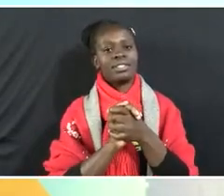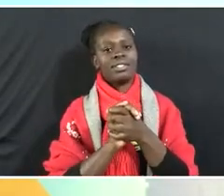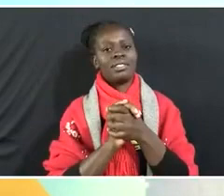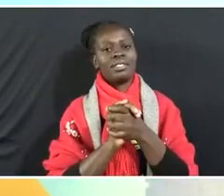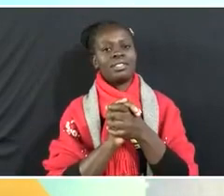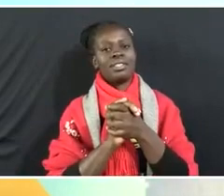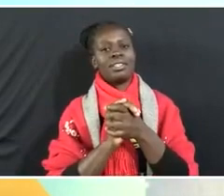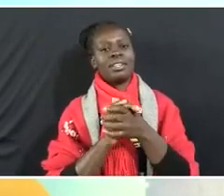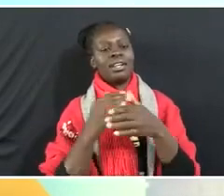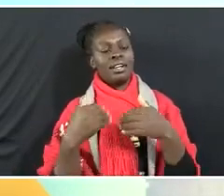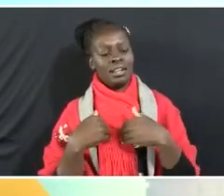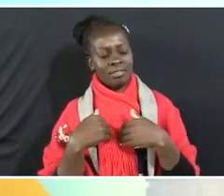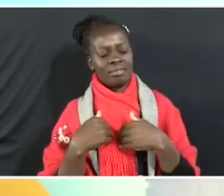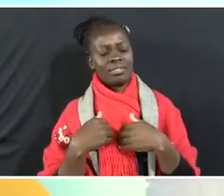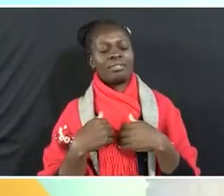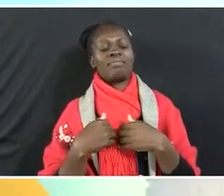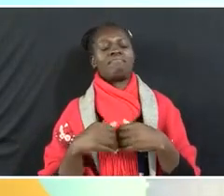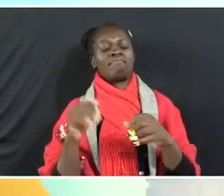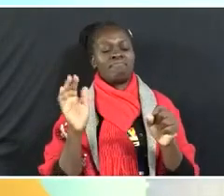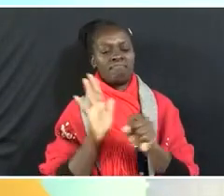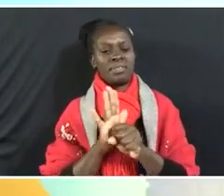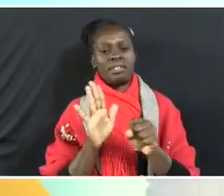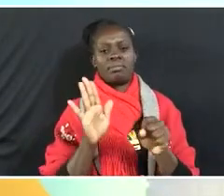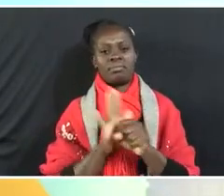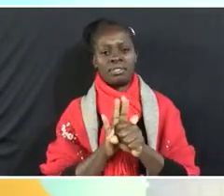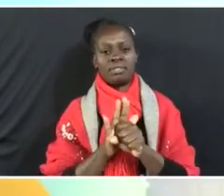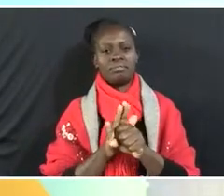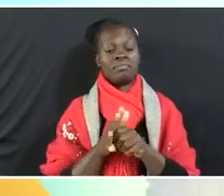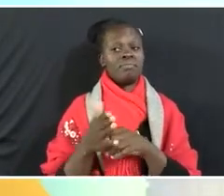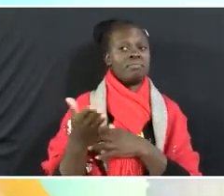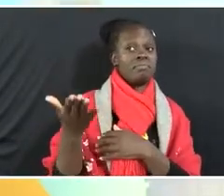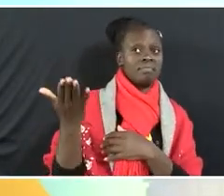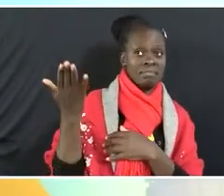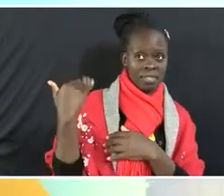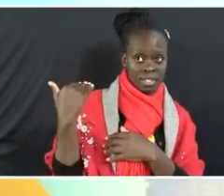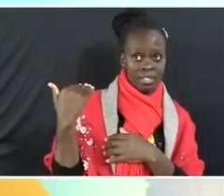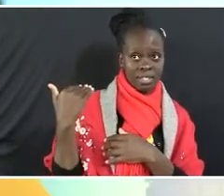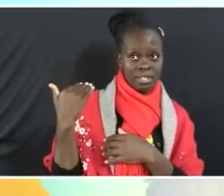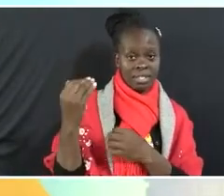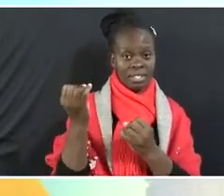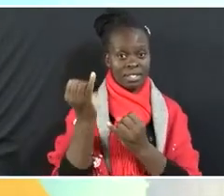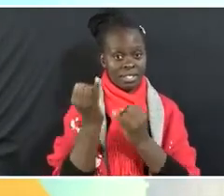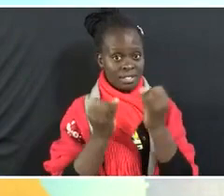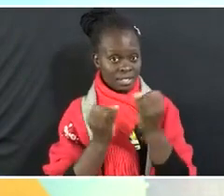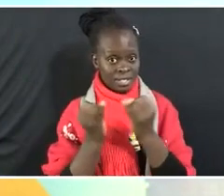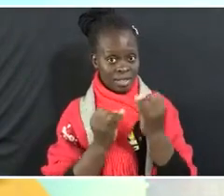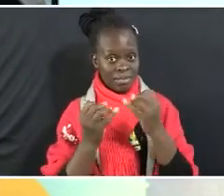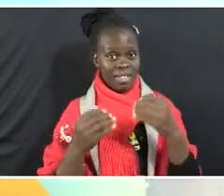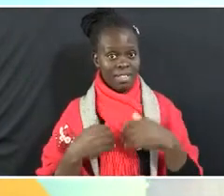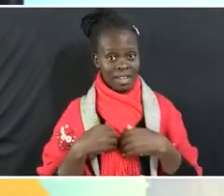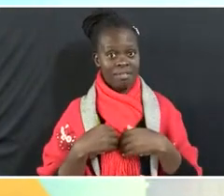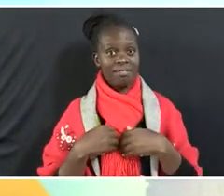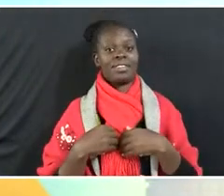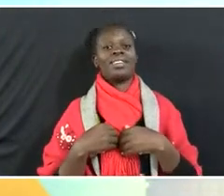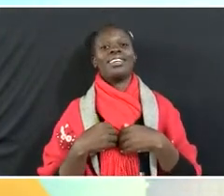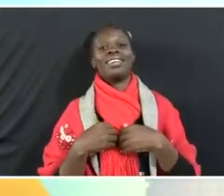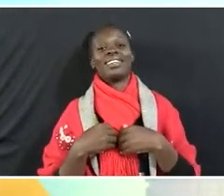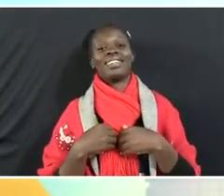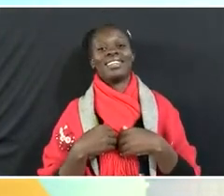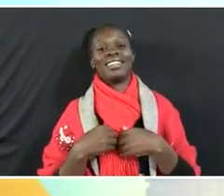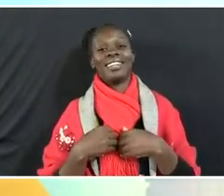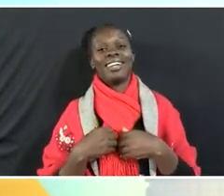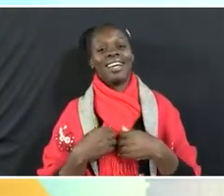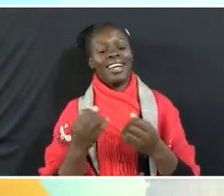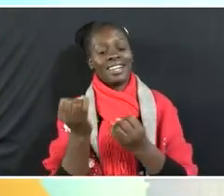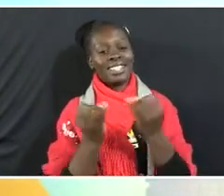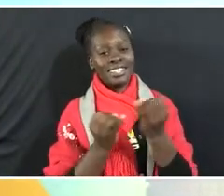I would tell you last Sabbath, we had an ambassador Sabbath at Ngong Hill Central. They sent greetings. The previous Sabbath, I